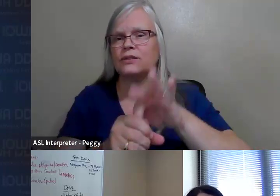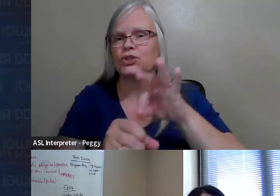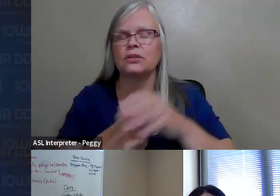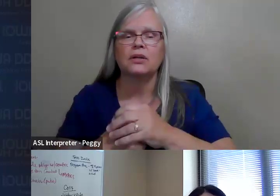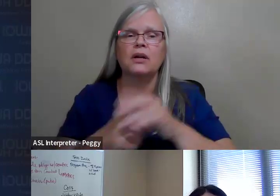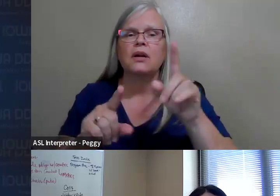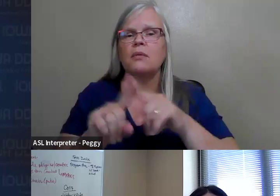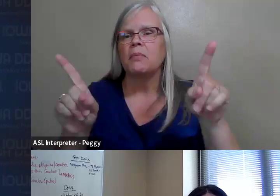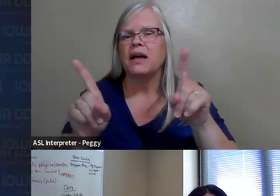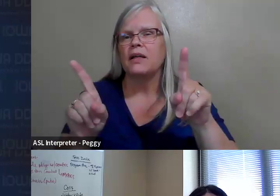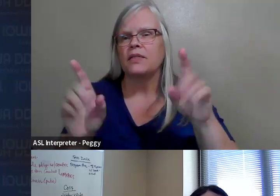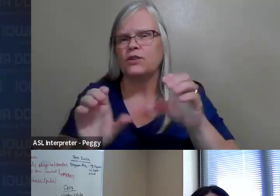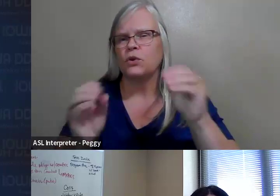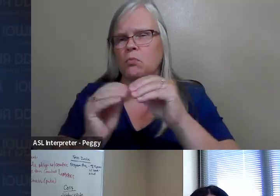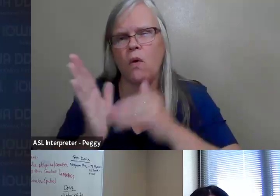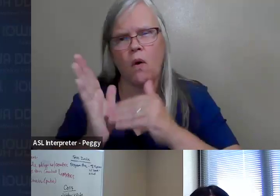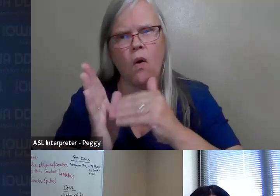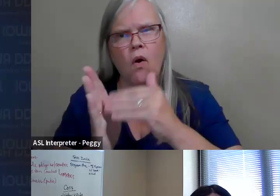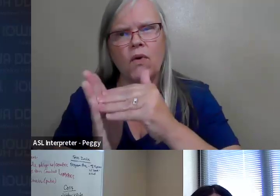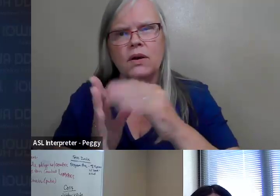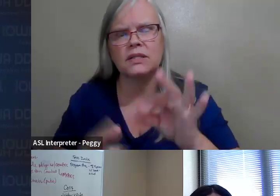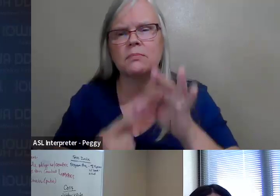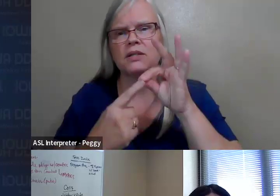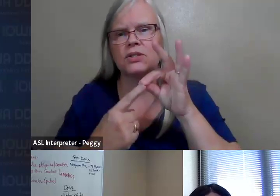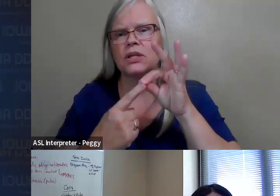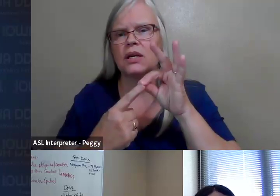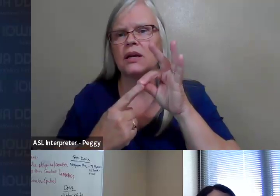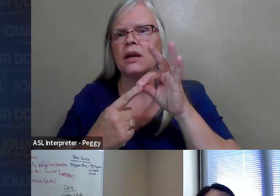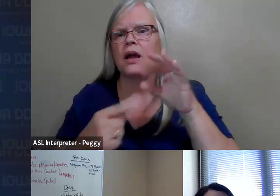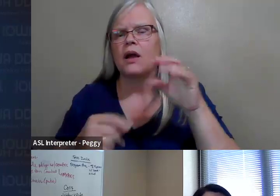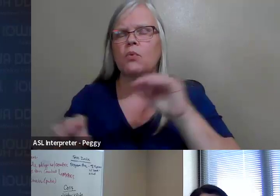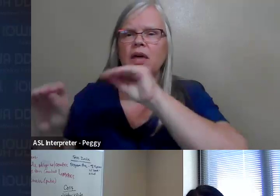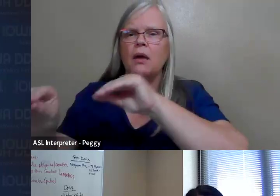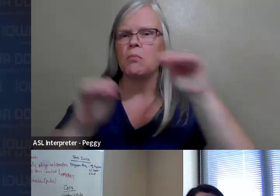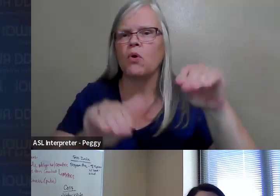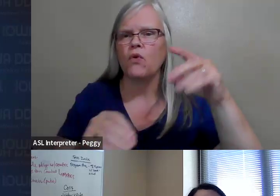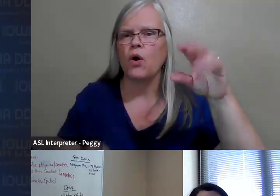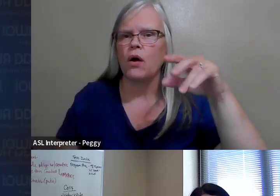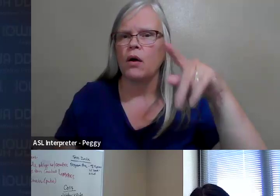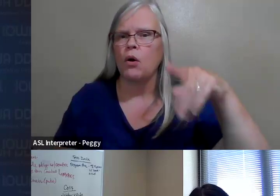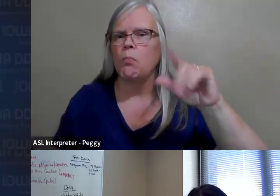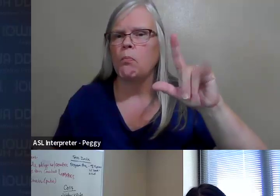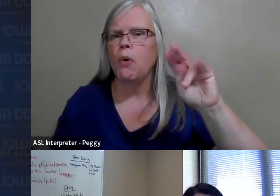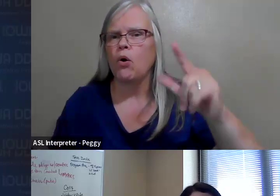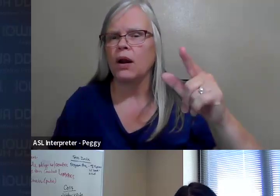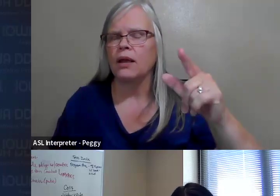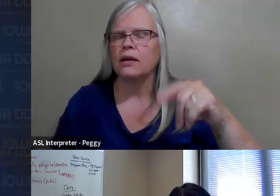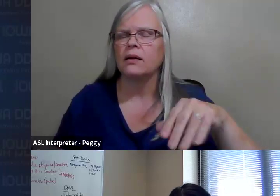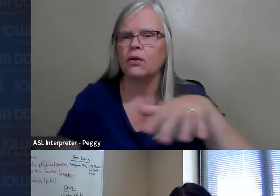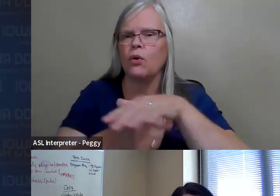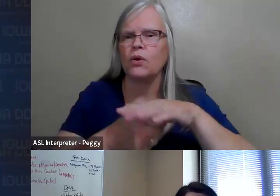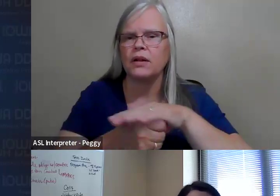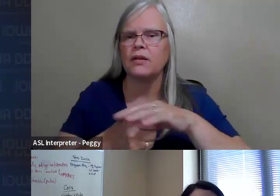they tend to do it a lot more often than that, and especially whenever they have to move polling locations. They have to go out and survey